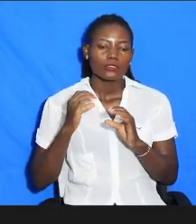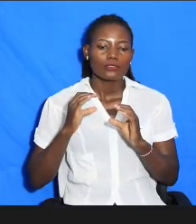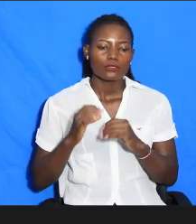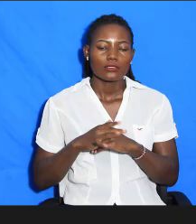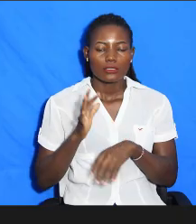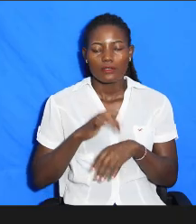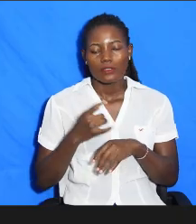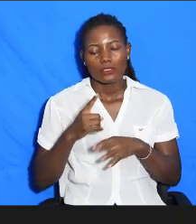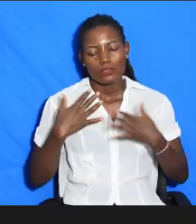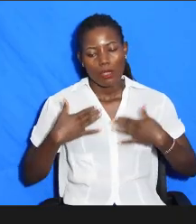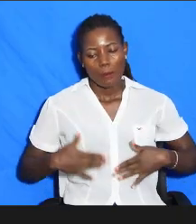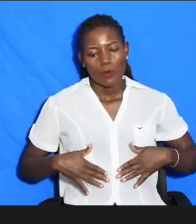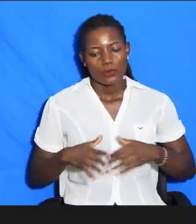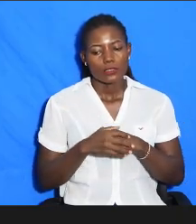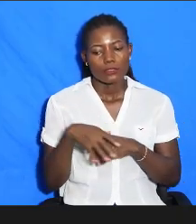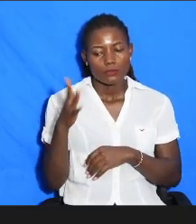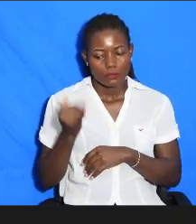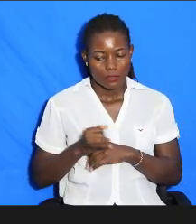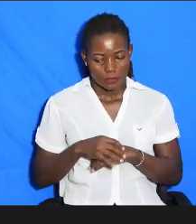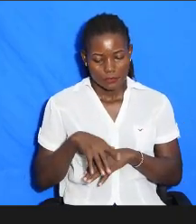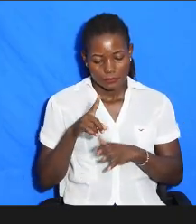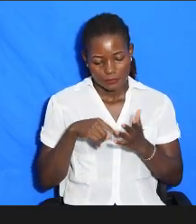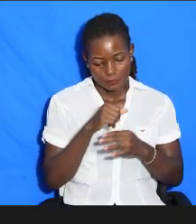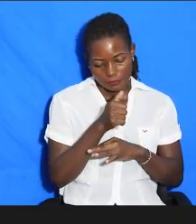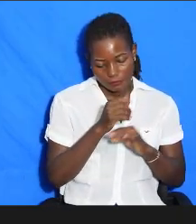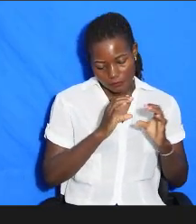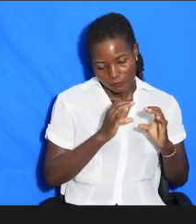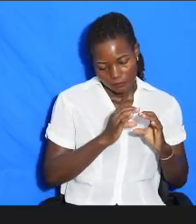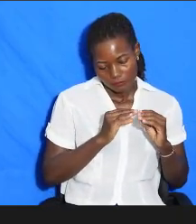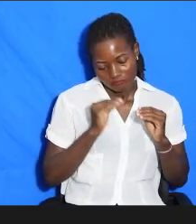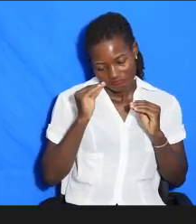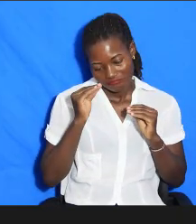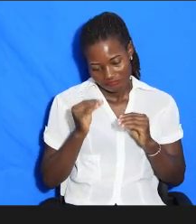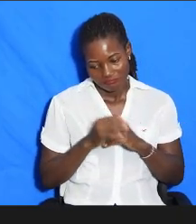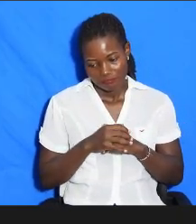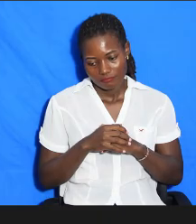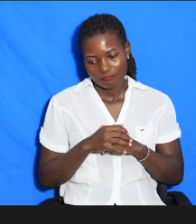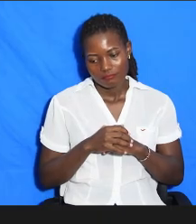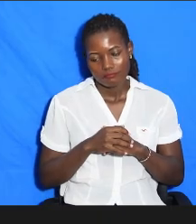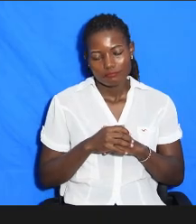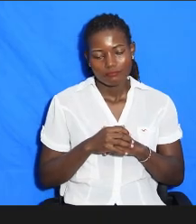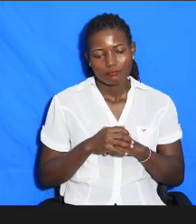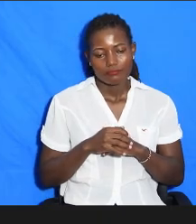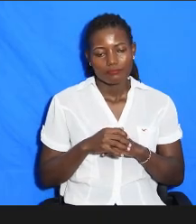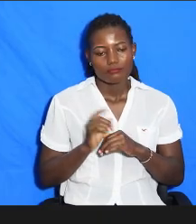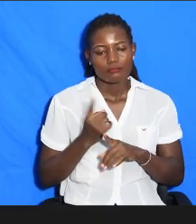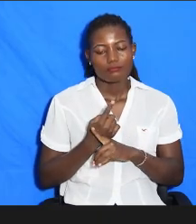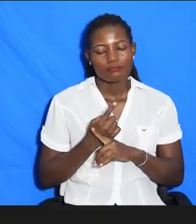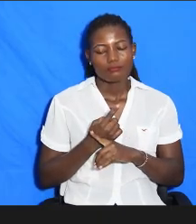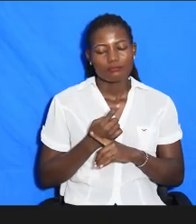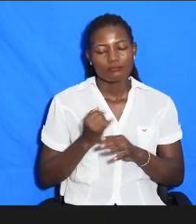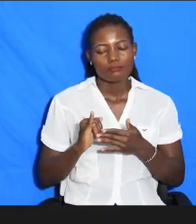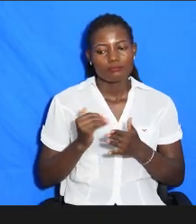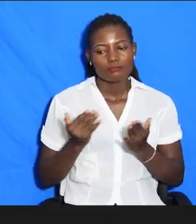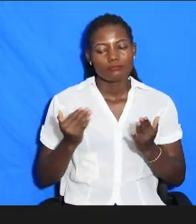your body because whatever that the other previous coach was doing was something that was tailored to you. And that's something that I've really